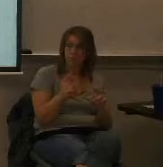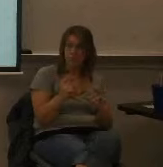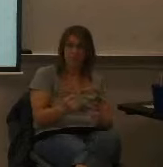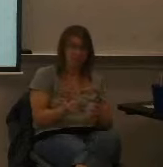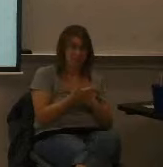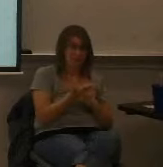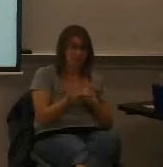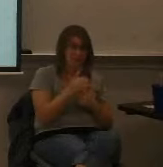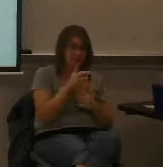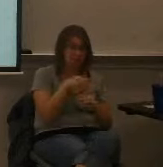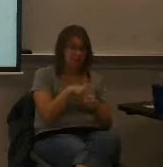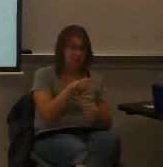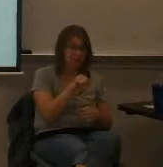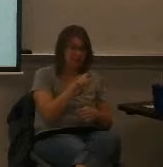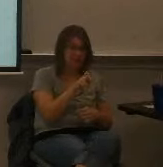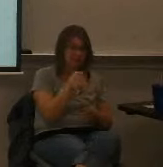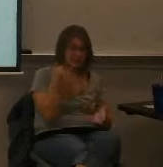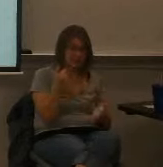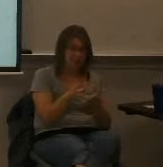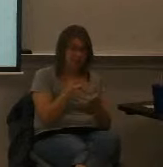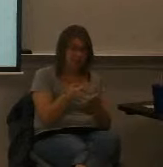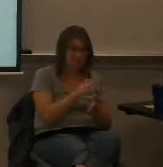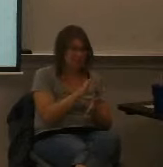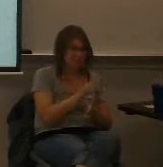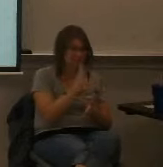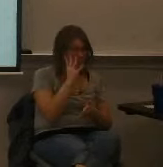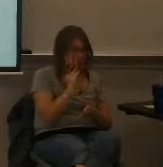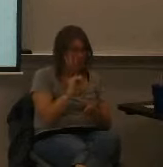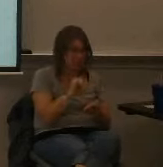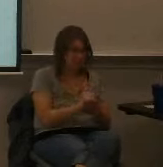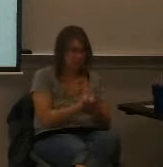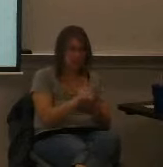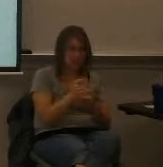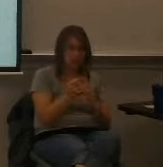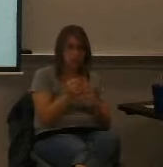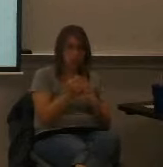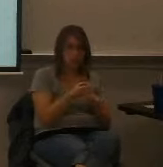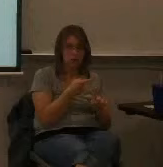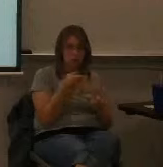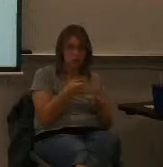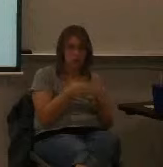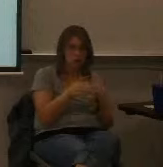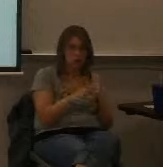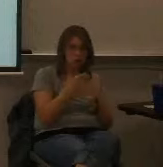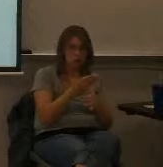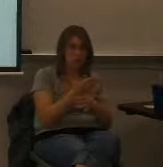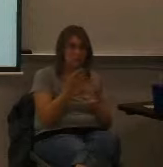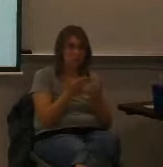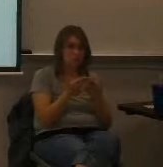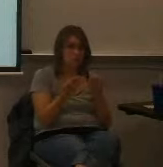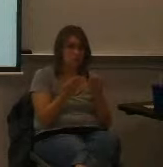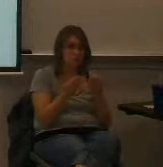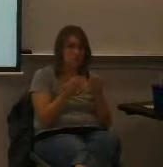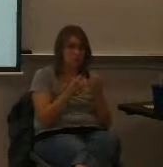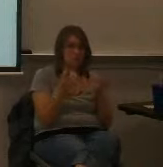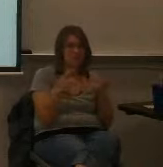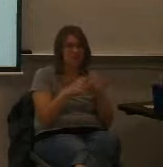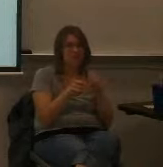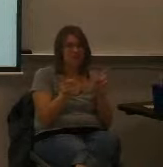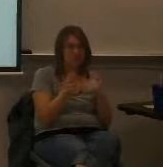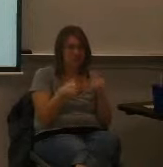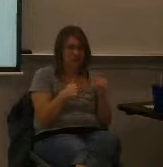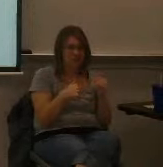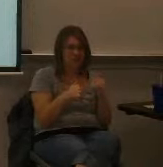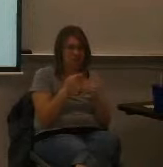organisms that are living in the lake nearby never experience that. So from them, a disturbance might be something quite different